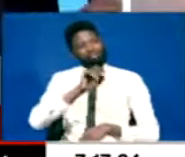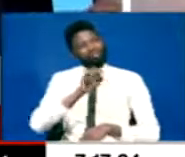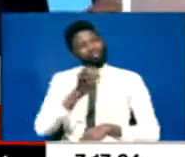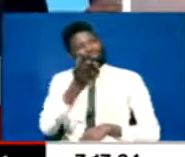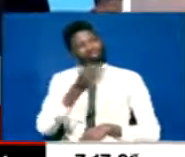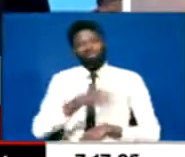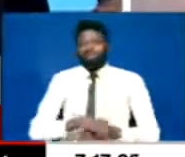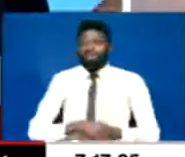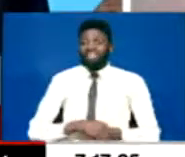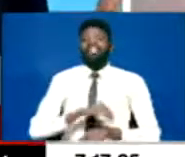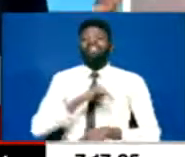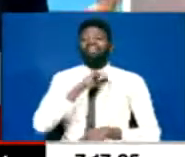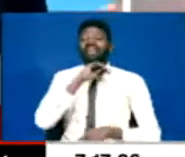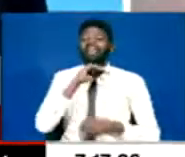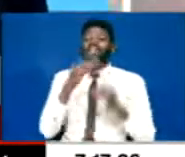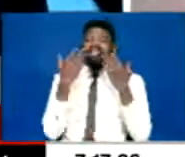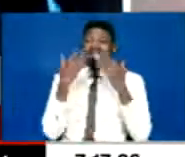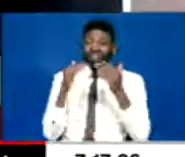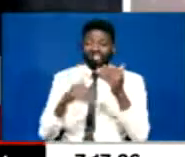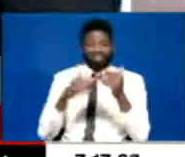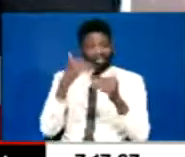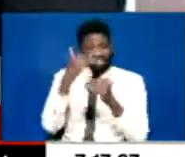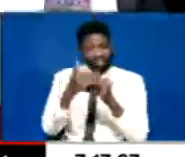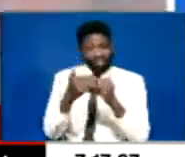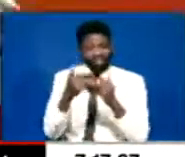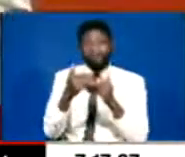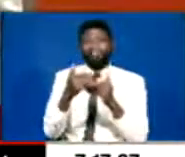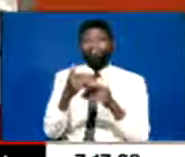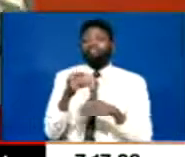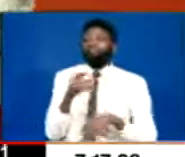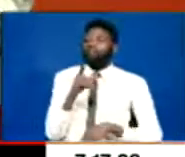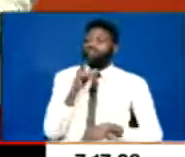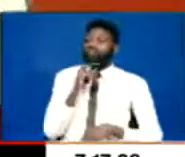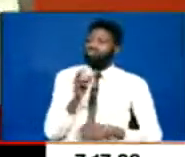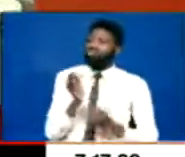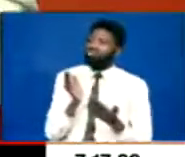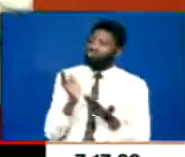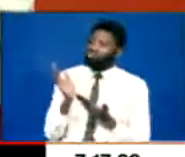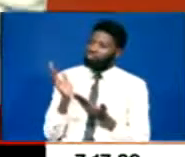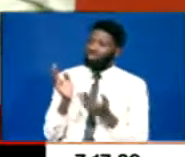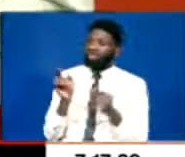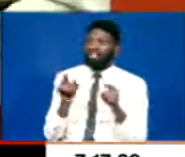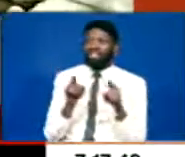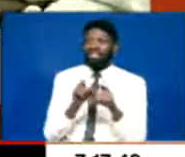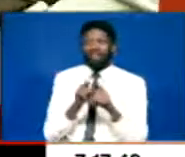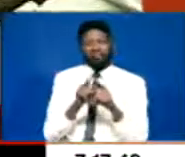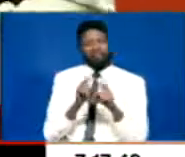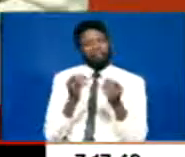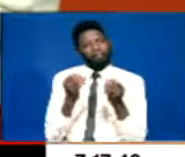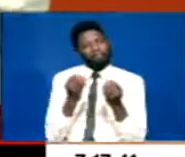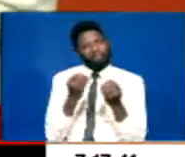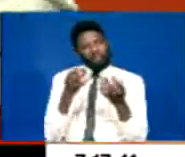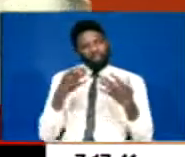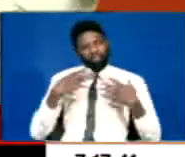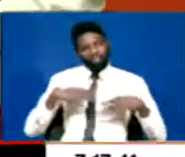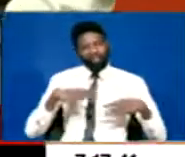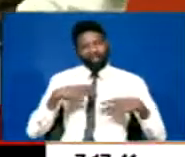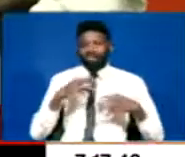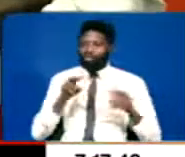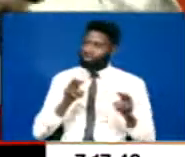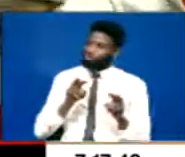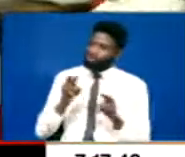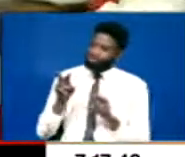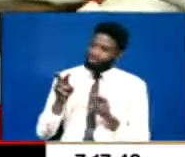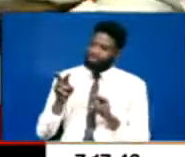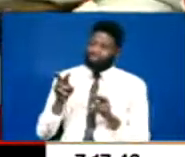Raila Odinga, we now move to a man that is quite an enigma to many people. This is David Waihiga